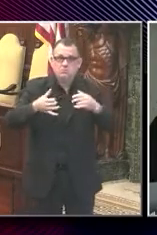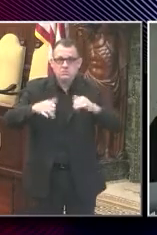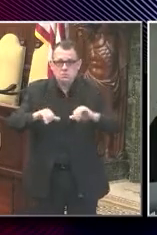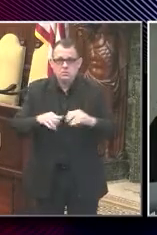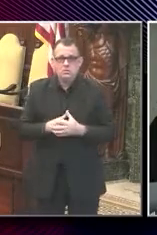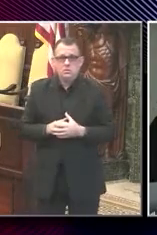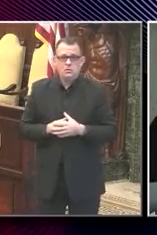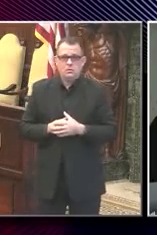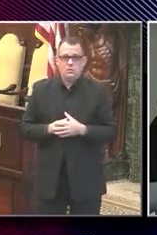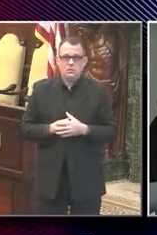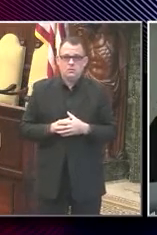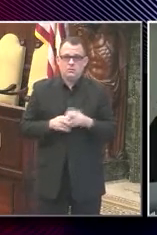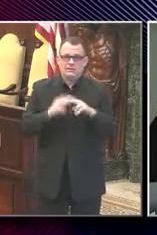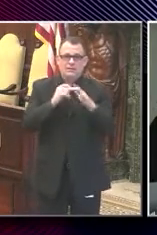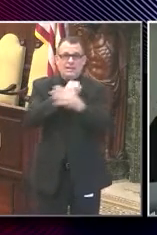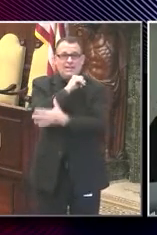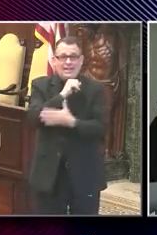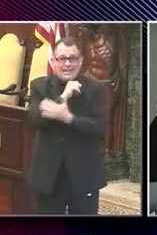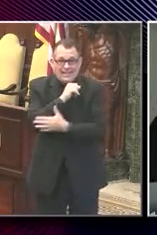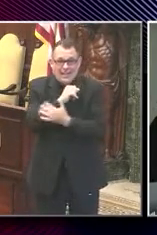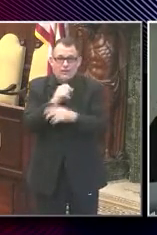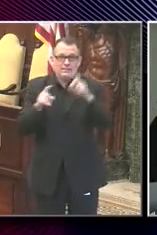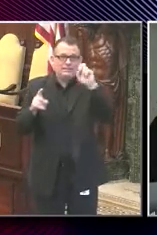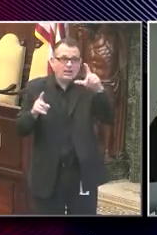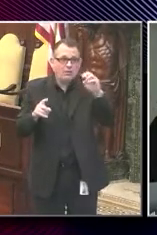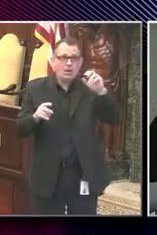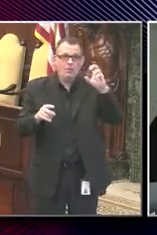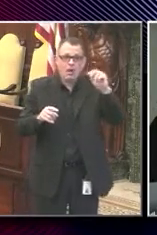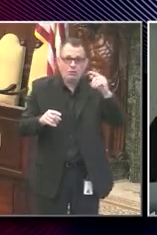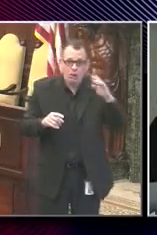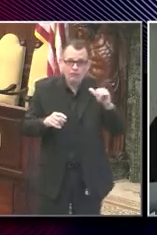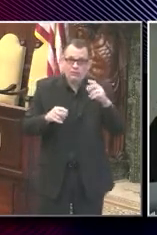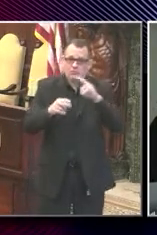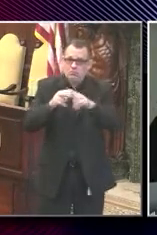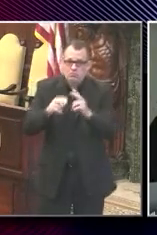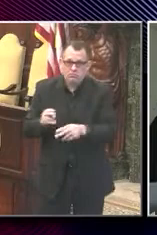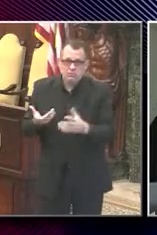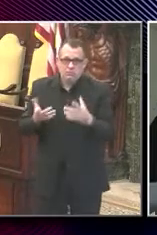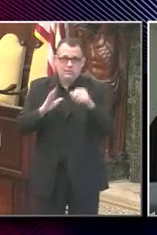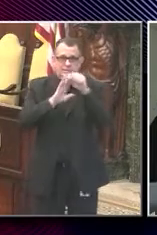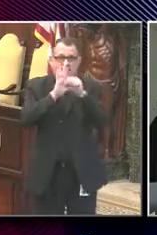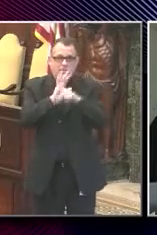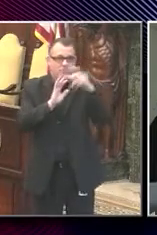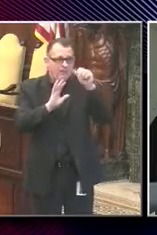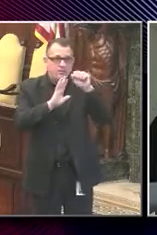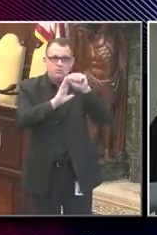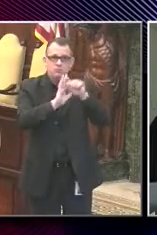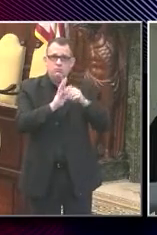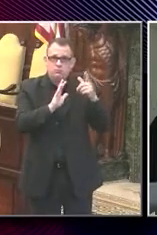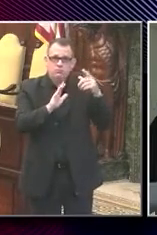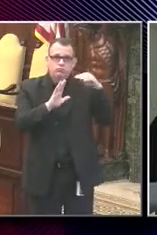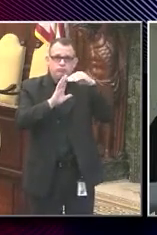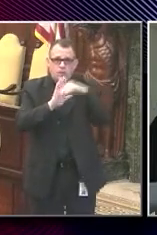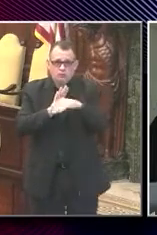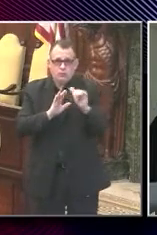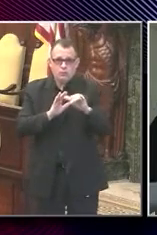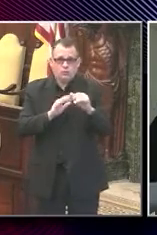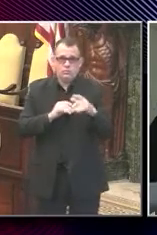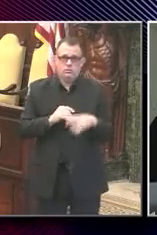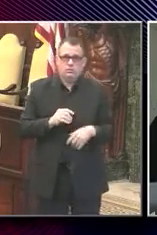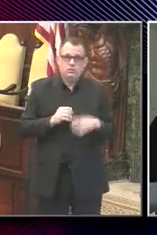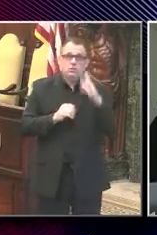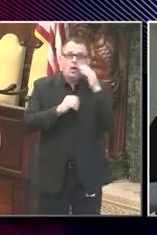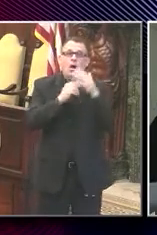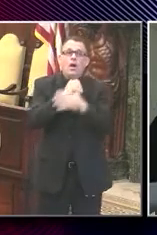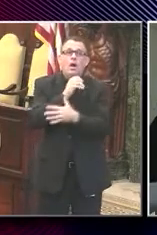declines in the counties around the city of Philadelphia. We're seeing declines in the state of Pennsylvania as a whole, and we're seeing declines in the country as a whole.